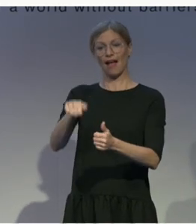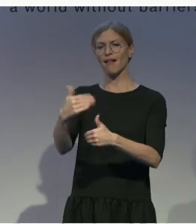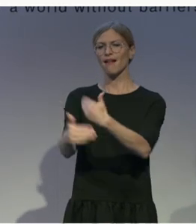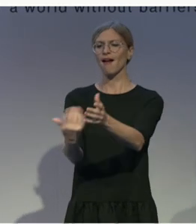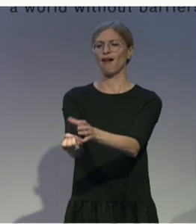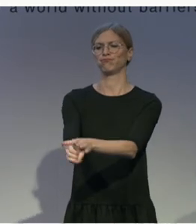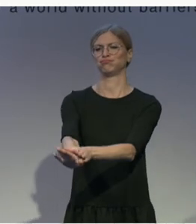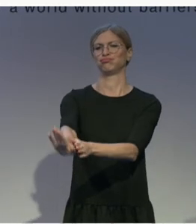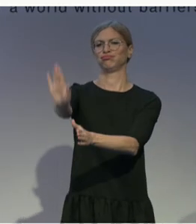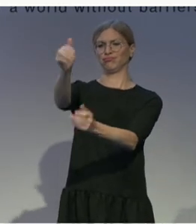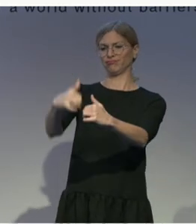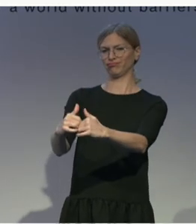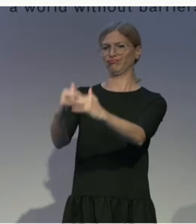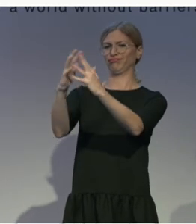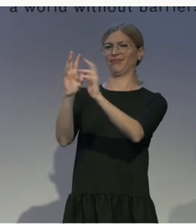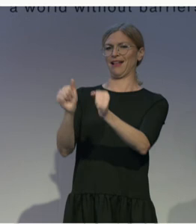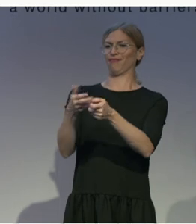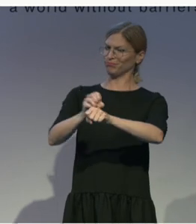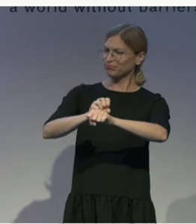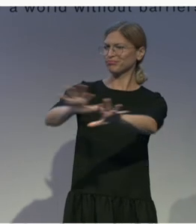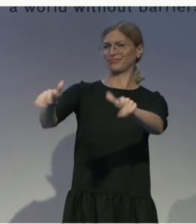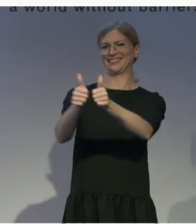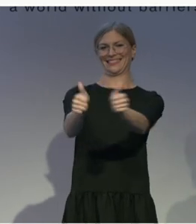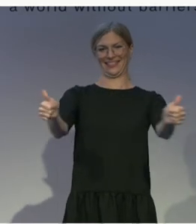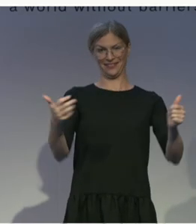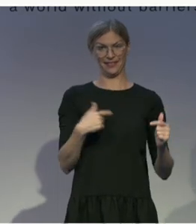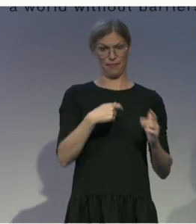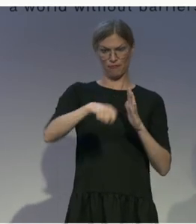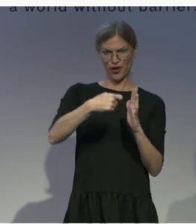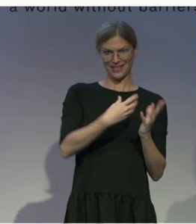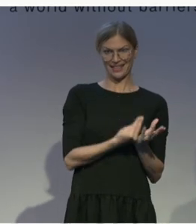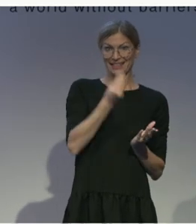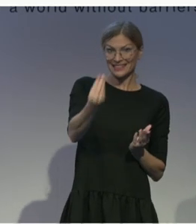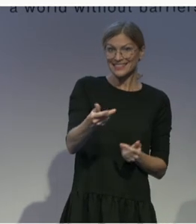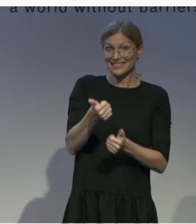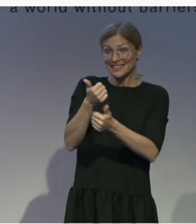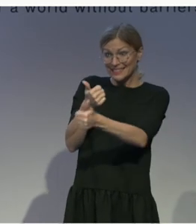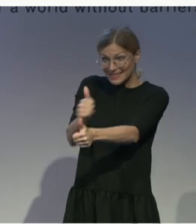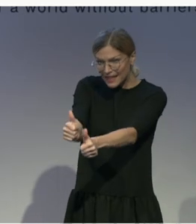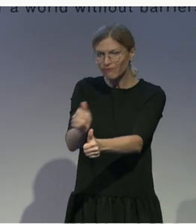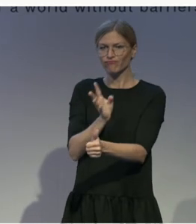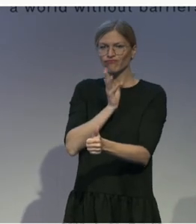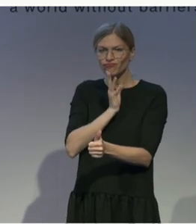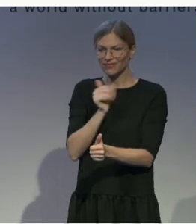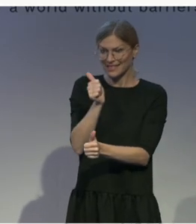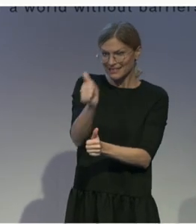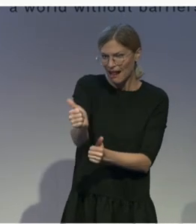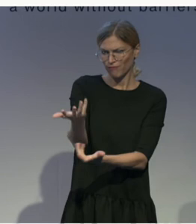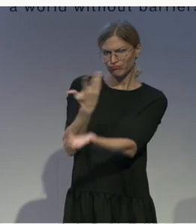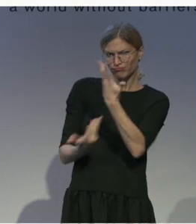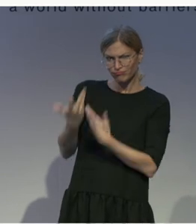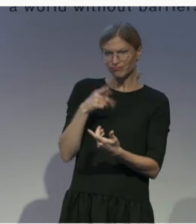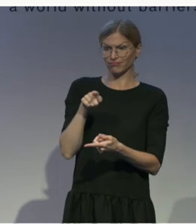And it also taught, the project itself taught the people to speak for themselves. So to become a self-advocate.